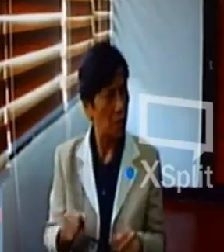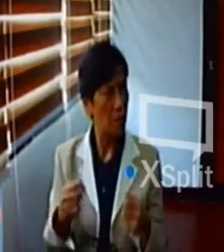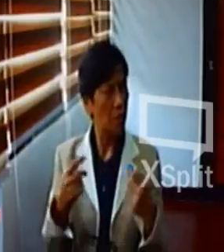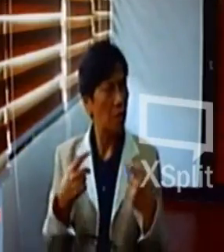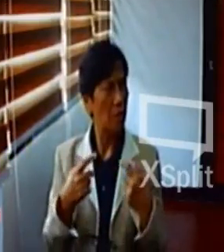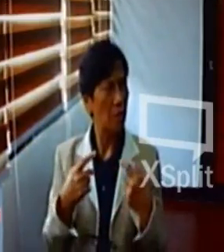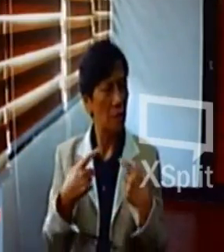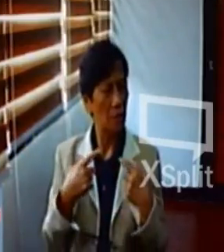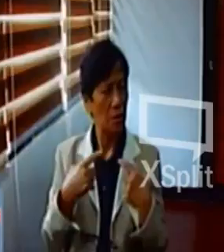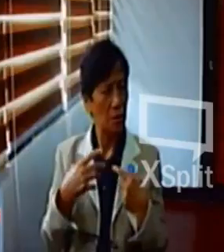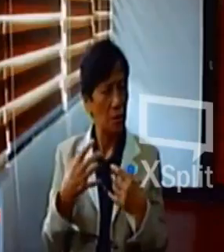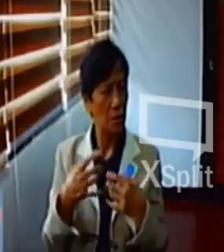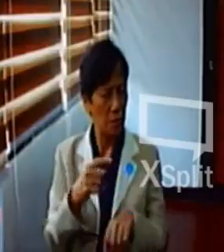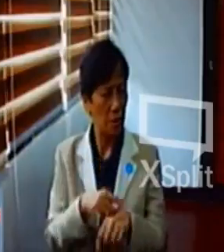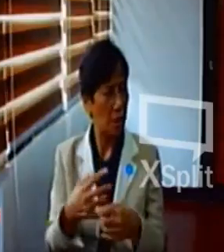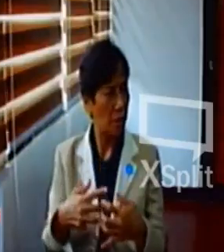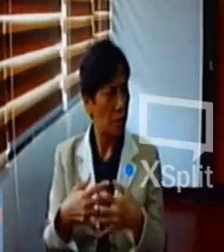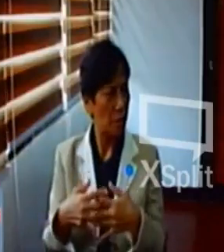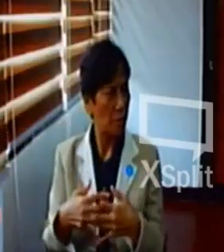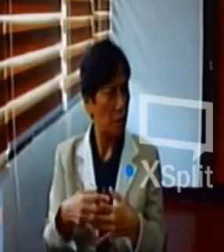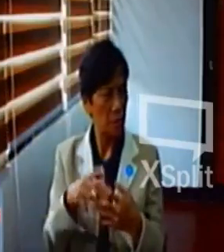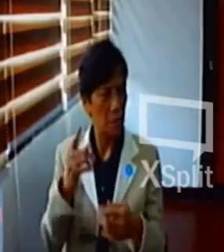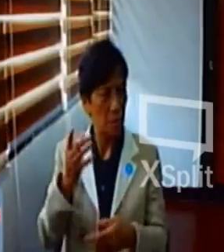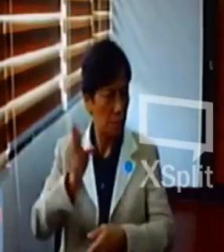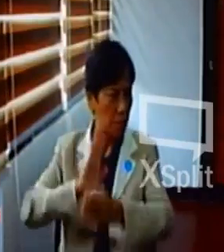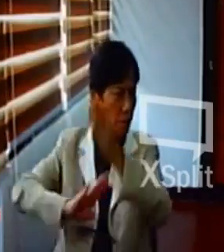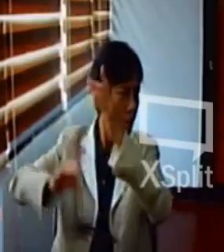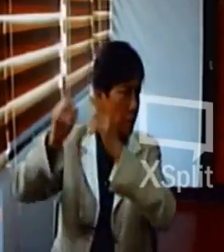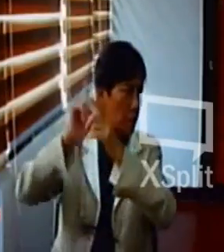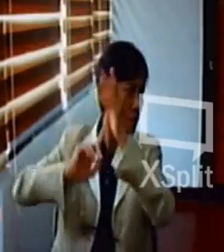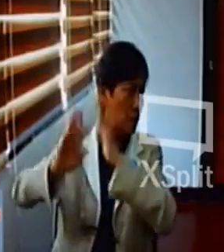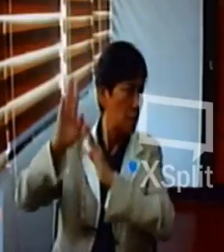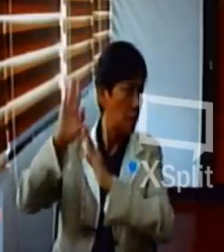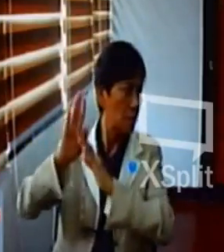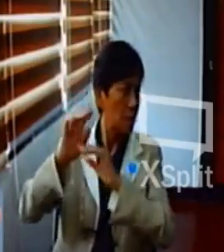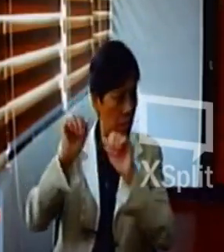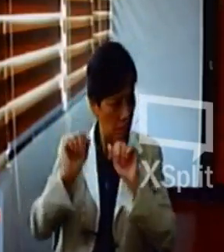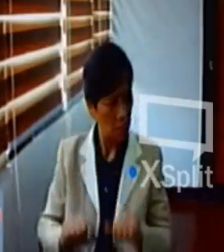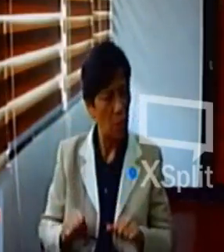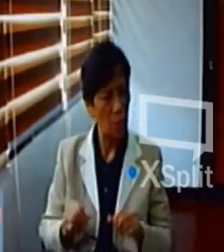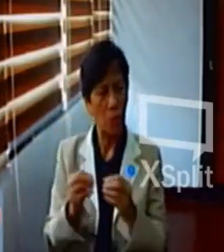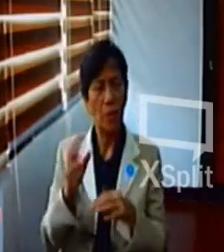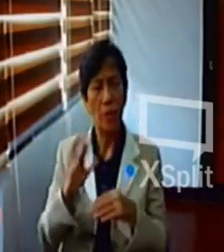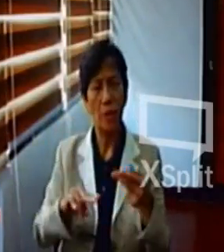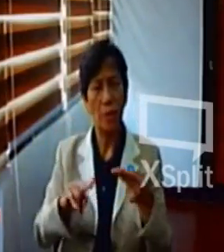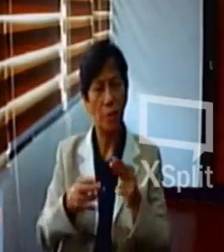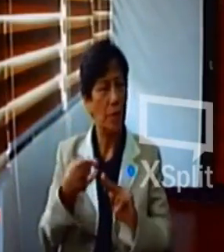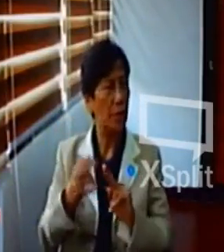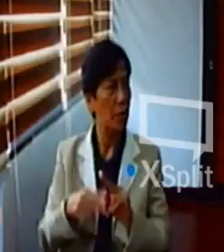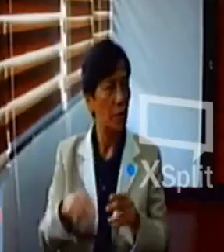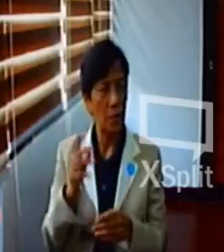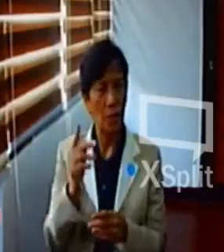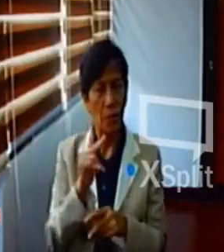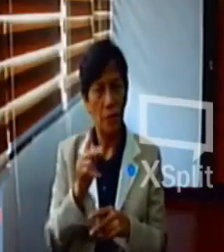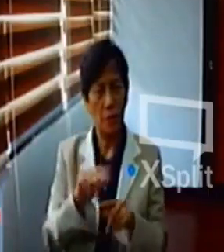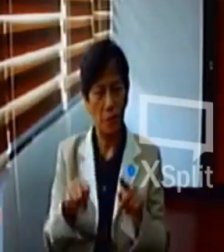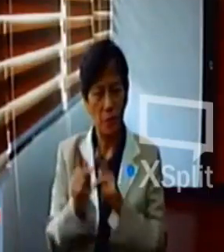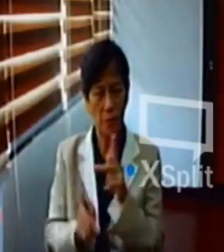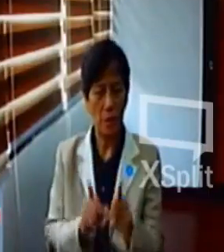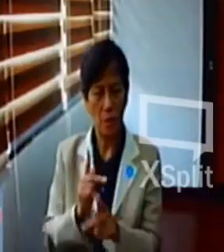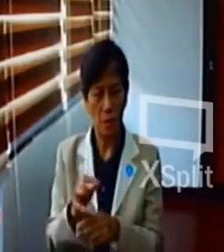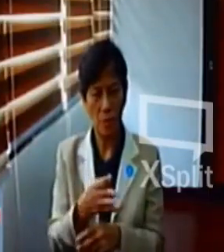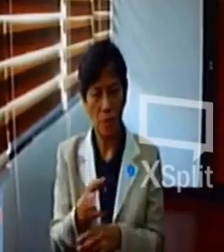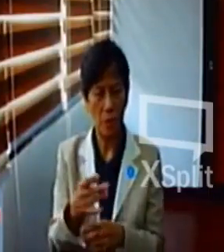ago, I would think we will have a more number of species that we have as right now.